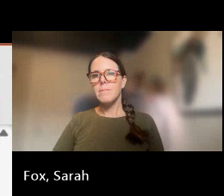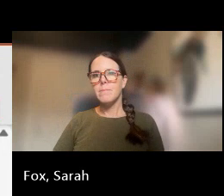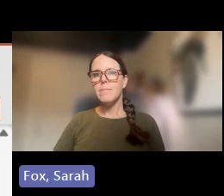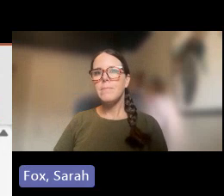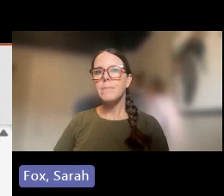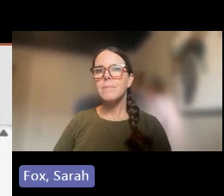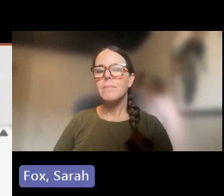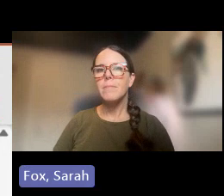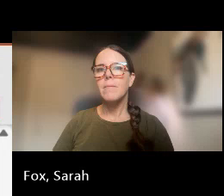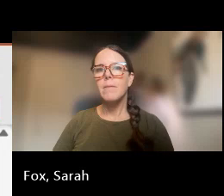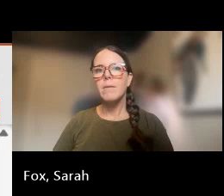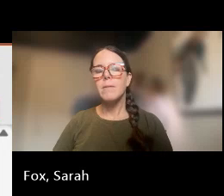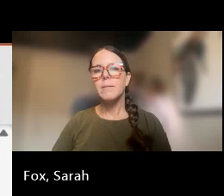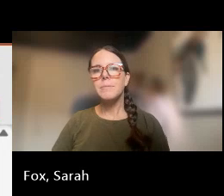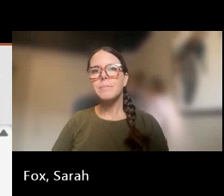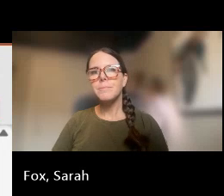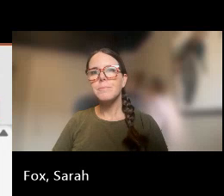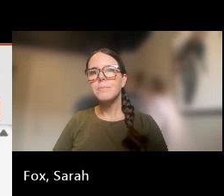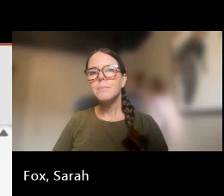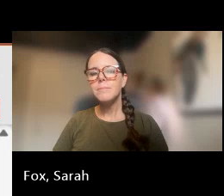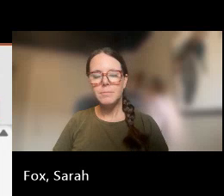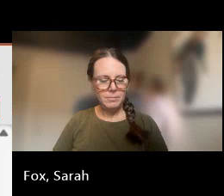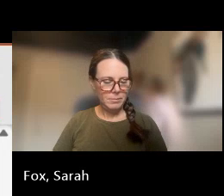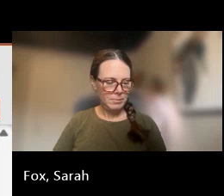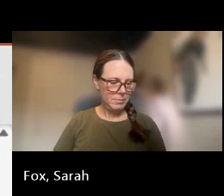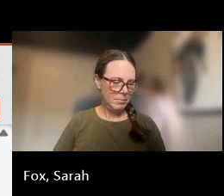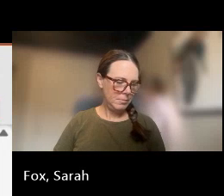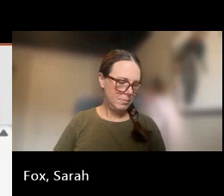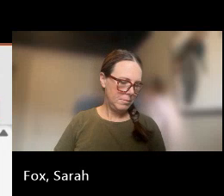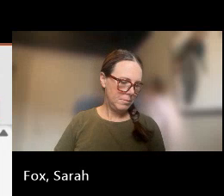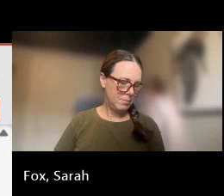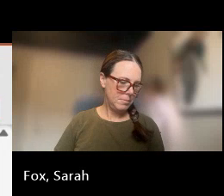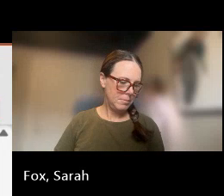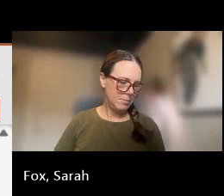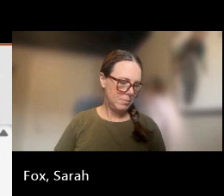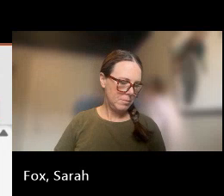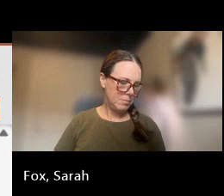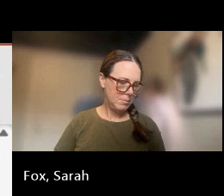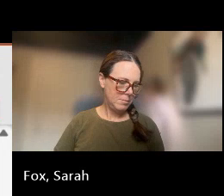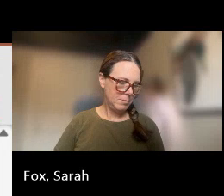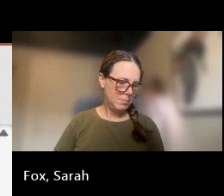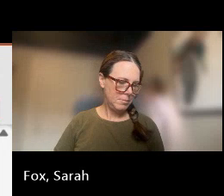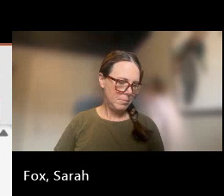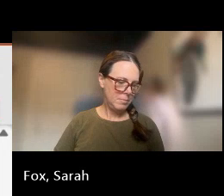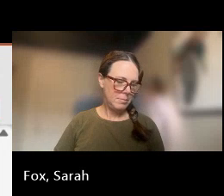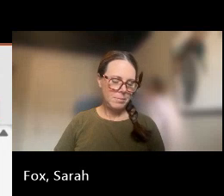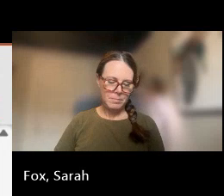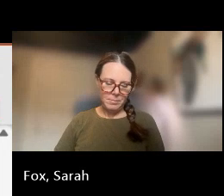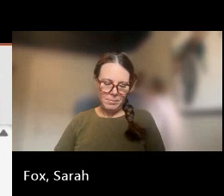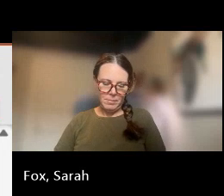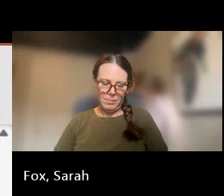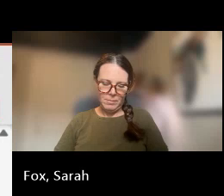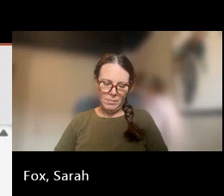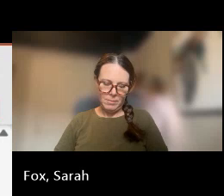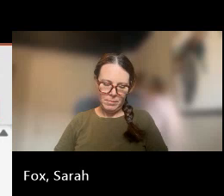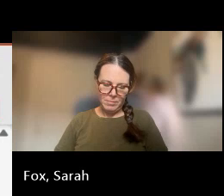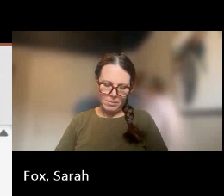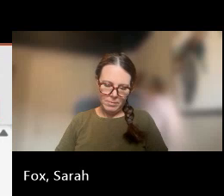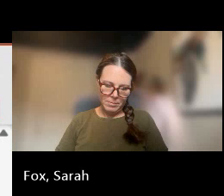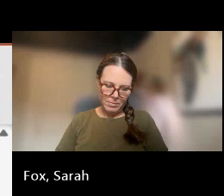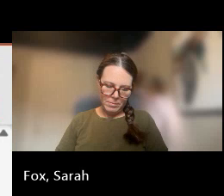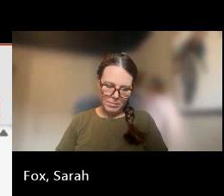and associated kind of events. So that's more covering Sean's time. These are fees. In addition